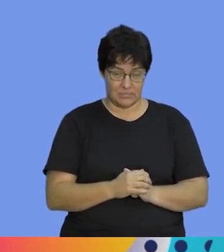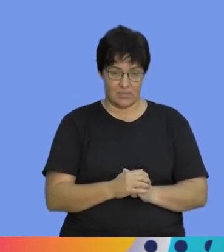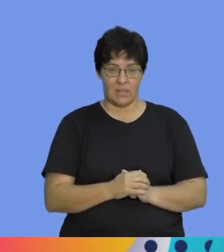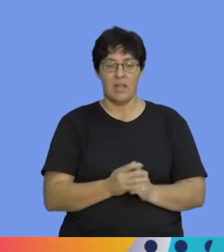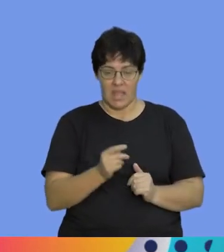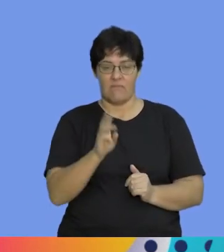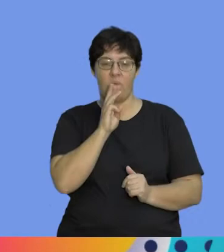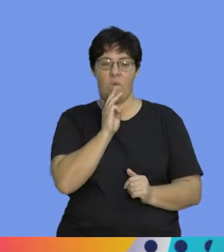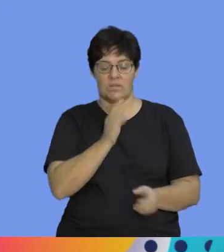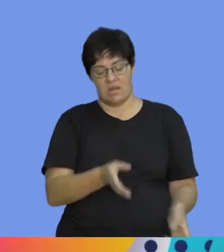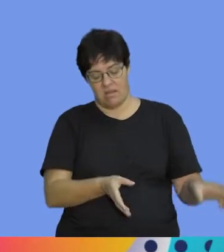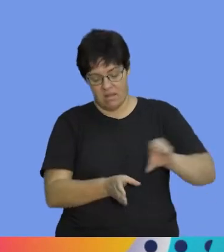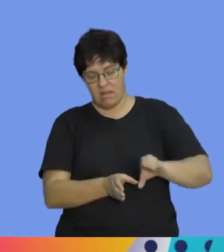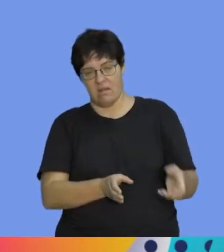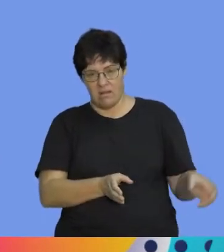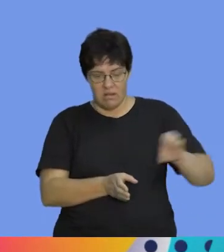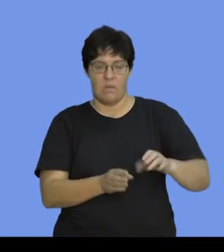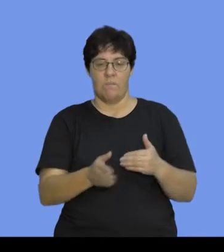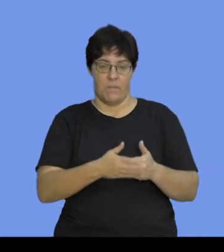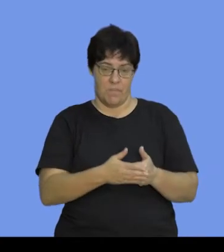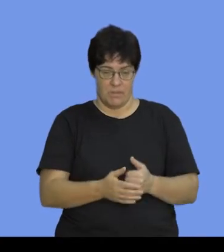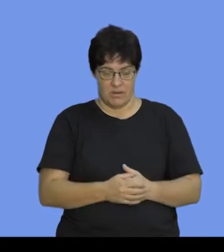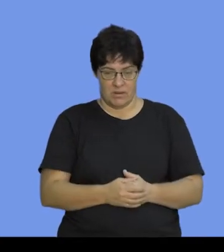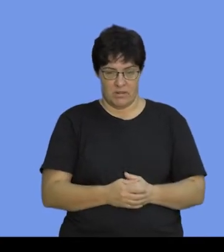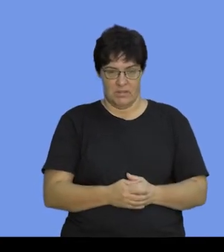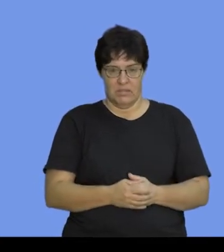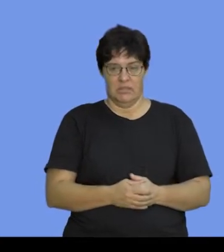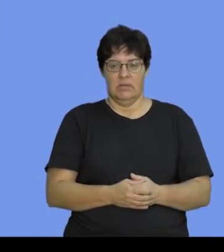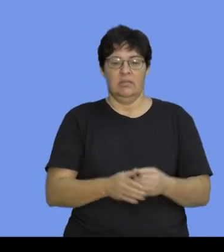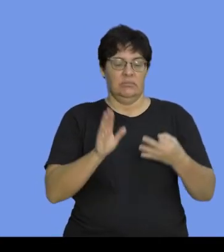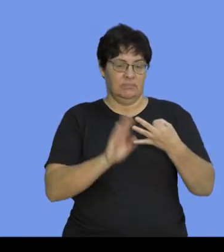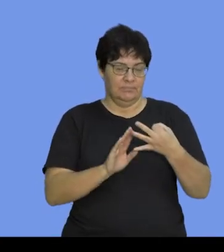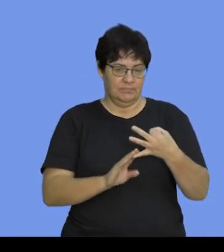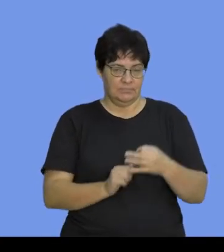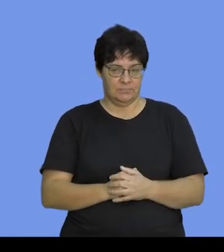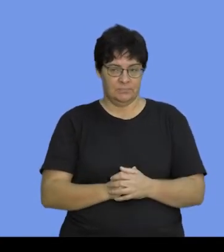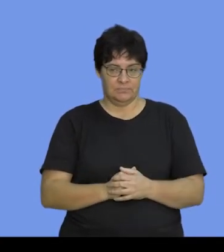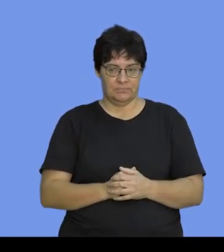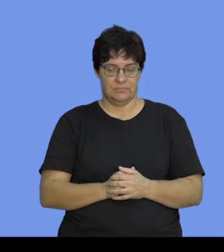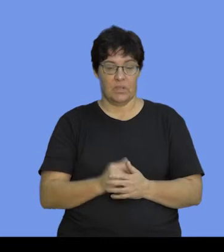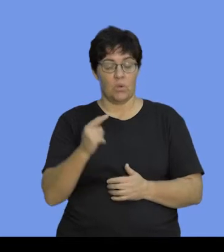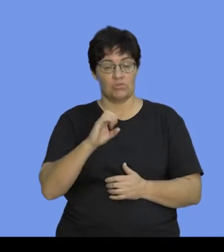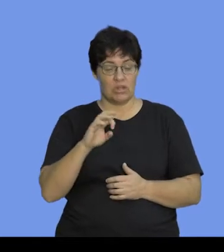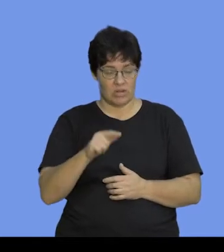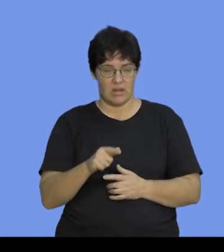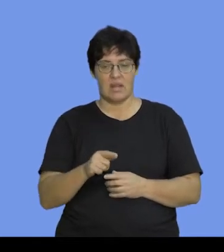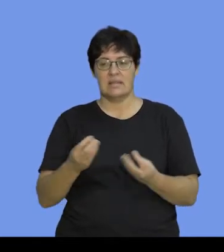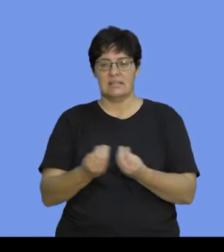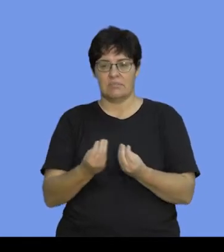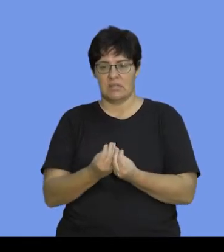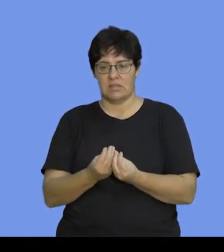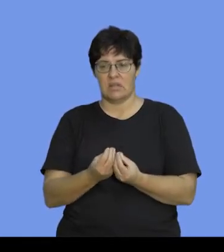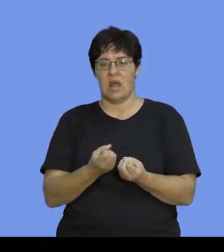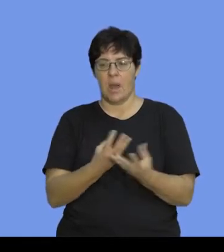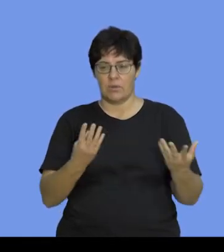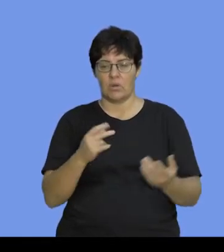you dilute any concentrated substance, okay? And then the third question says, how is concentration of a substance affected by amount